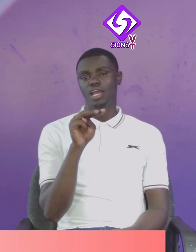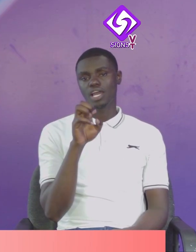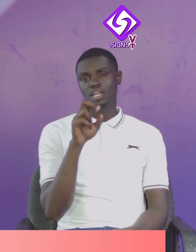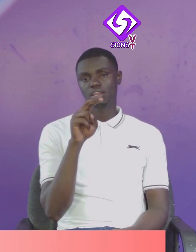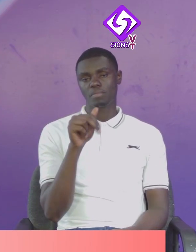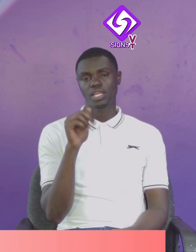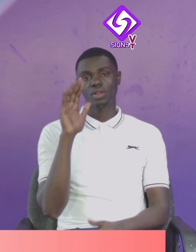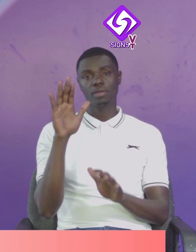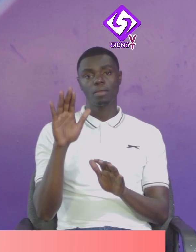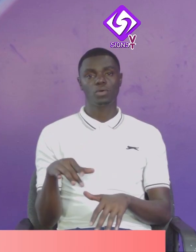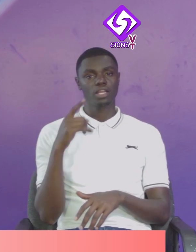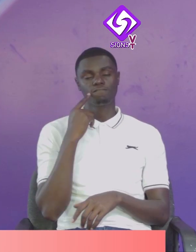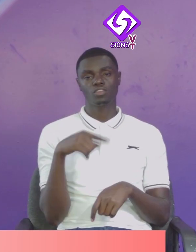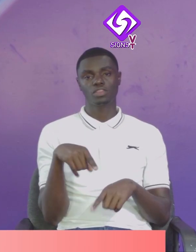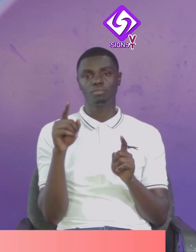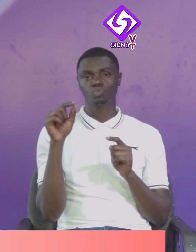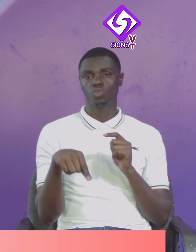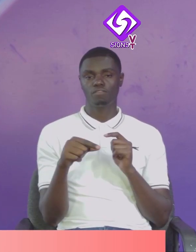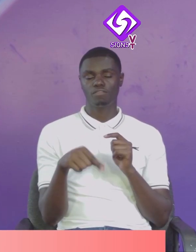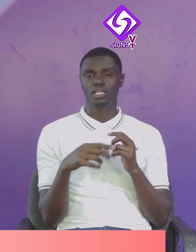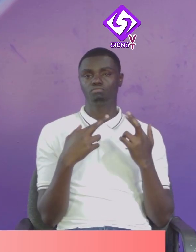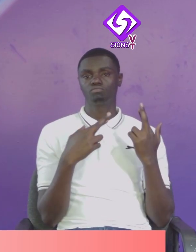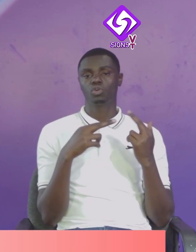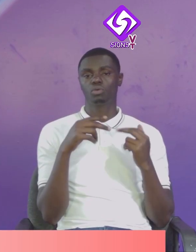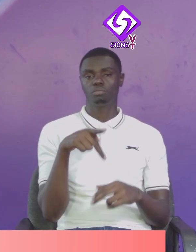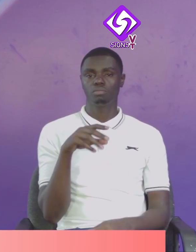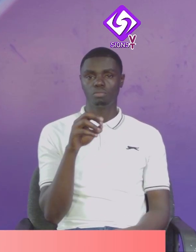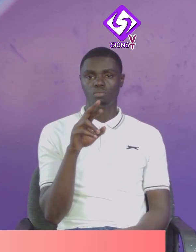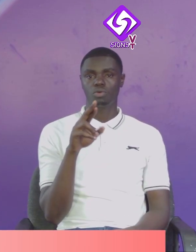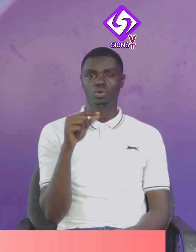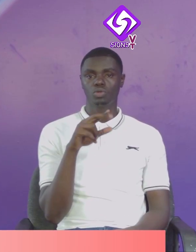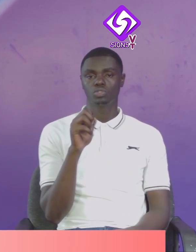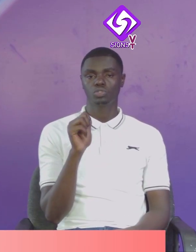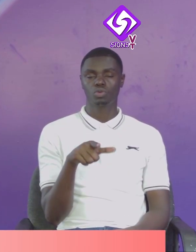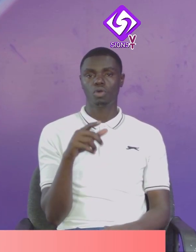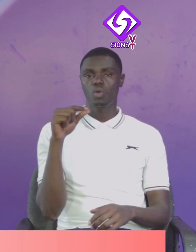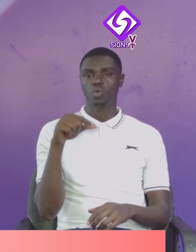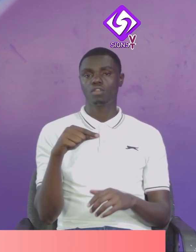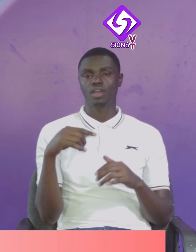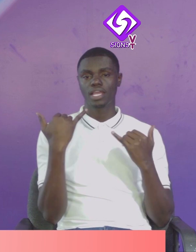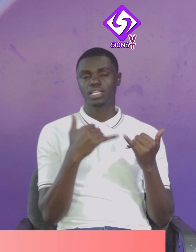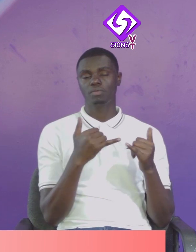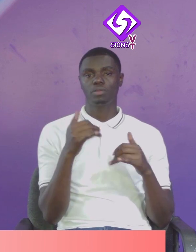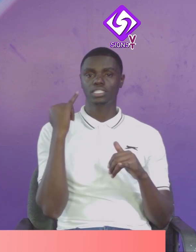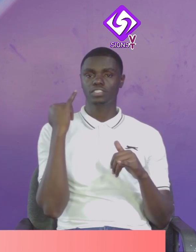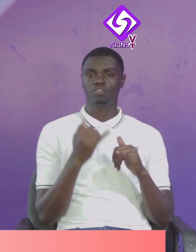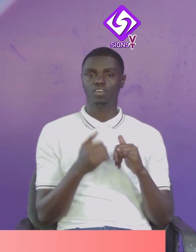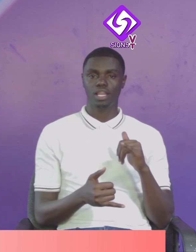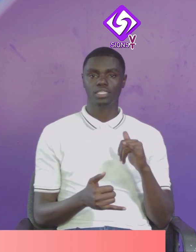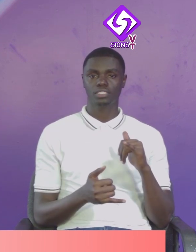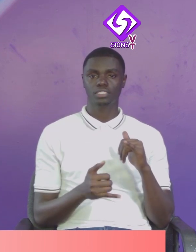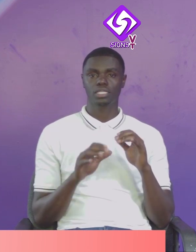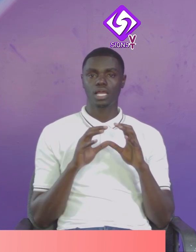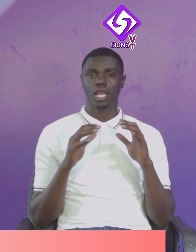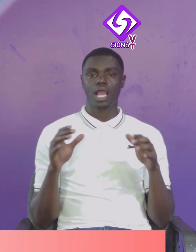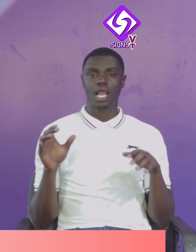for them to qualify. So Yes. let's hope Portugal qualifies and Cristiano Ronaldo plays his last ever career World